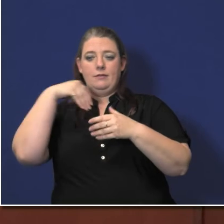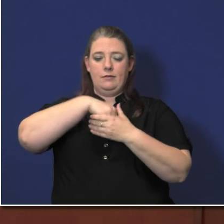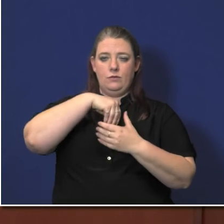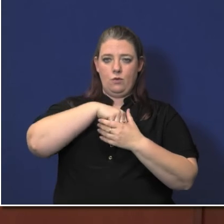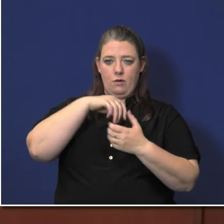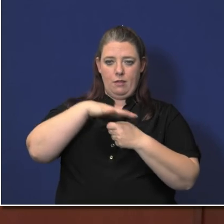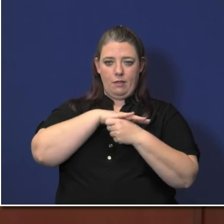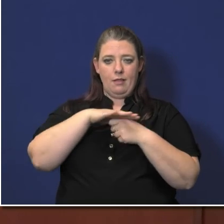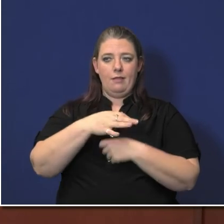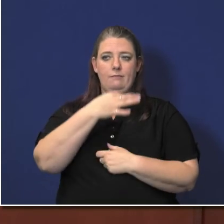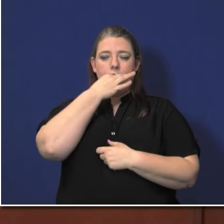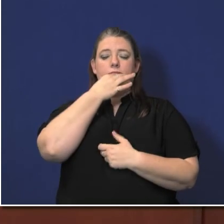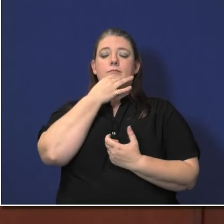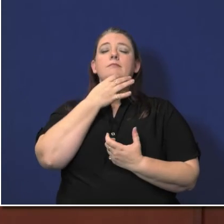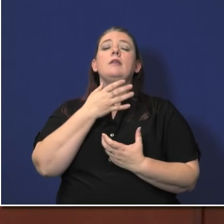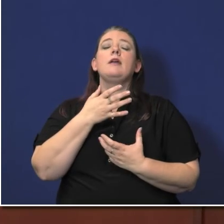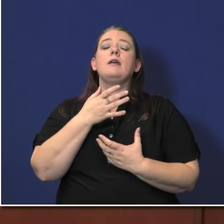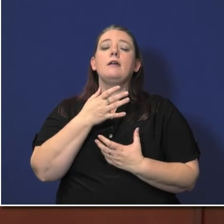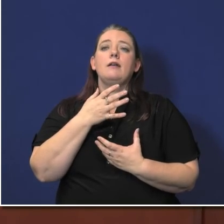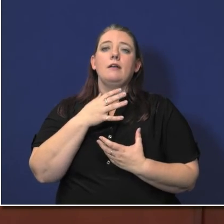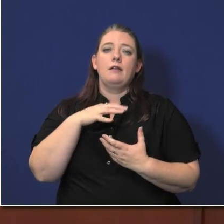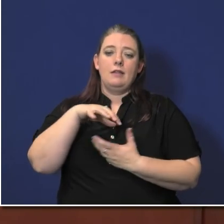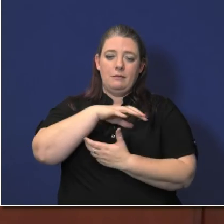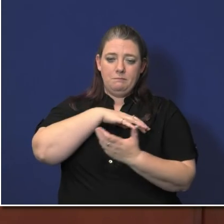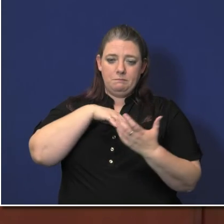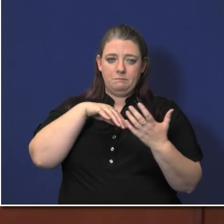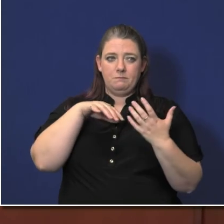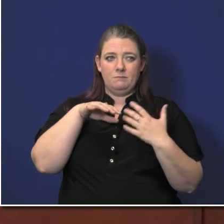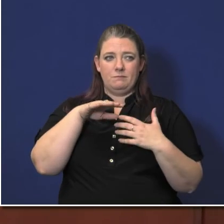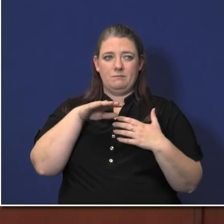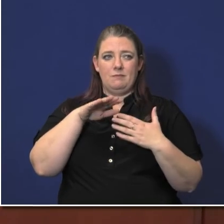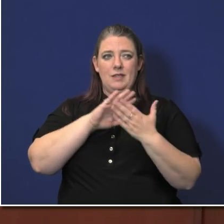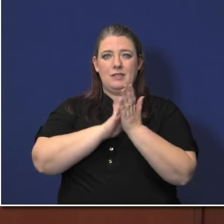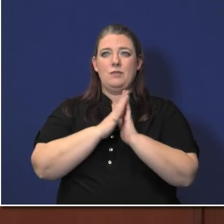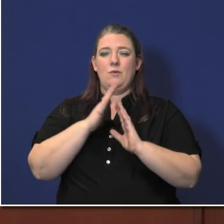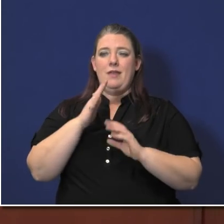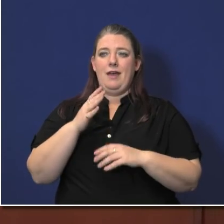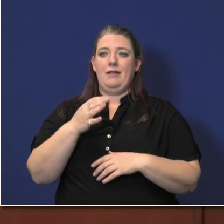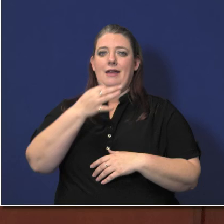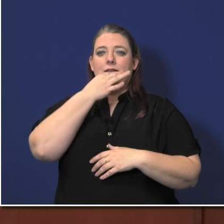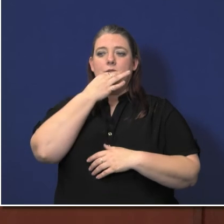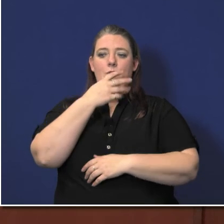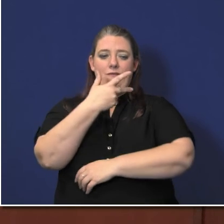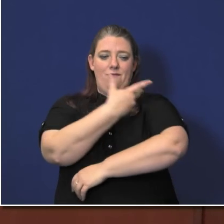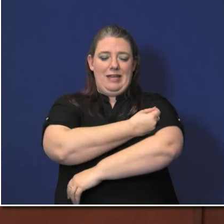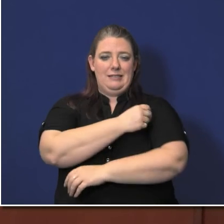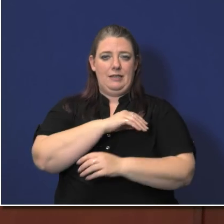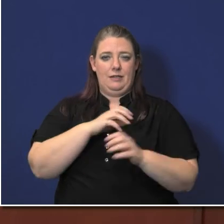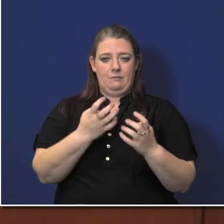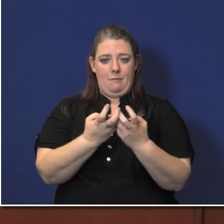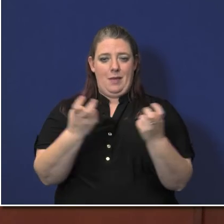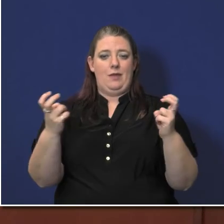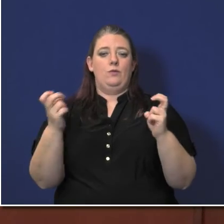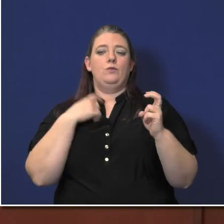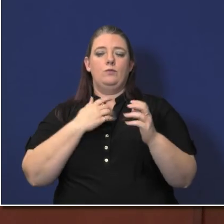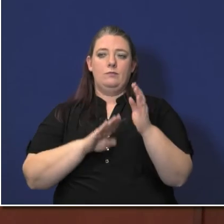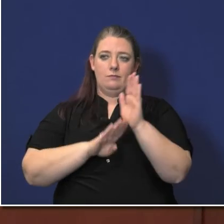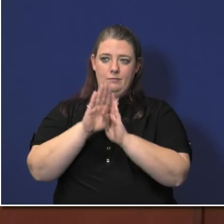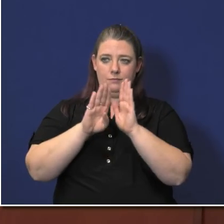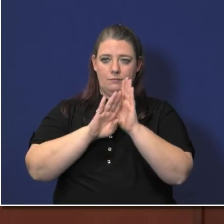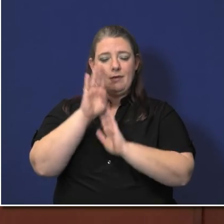matter experts into the expert vaccine allocation panel to develop vaccine